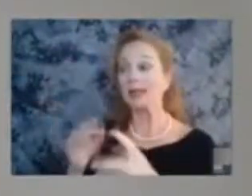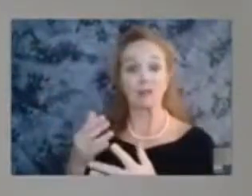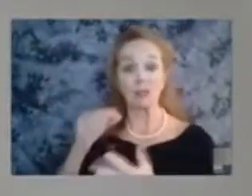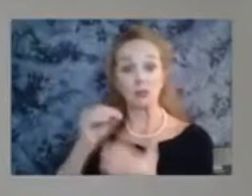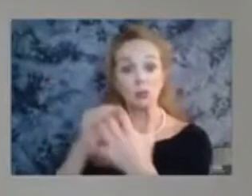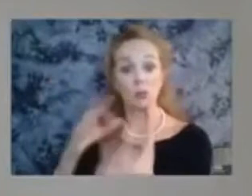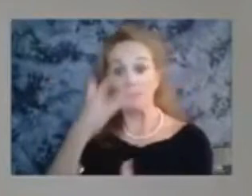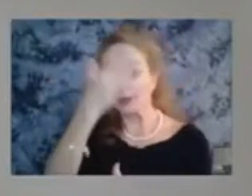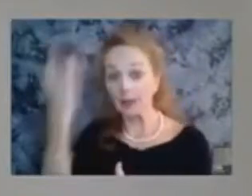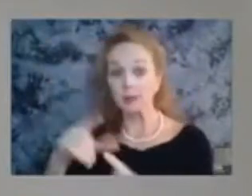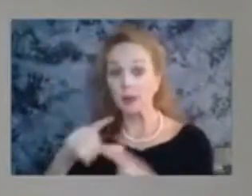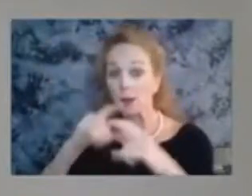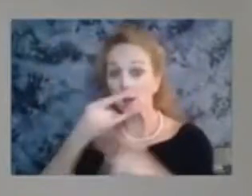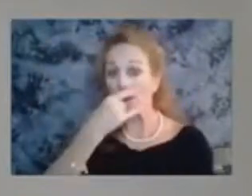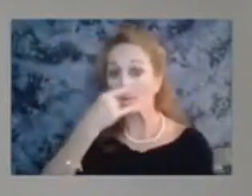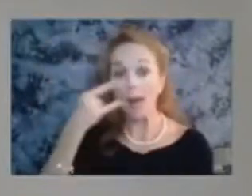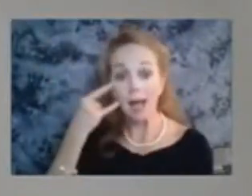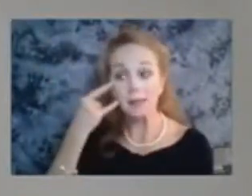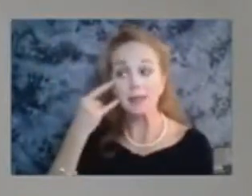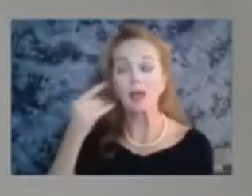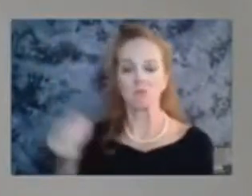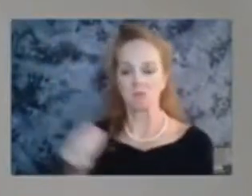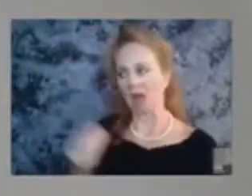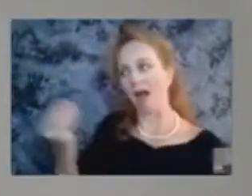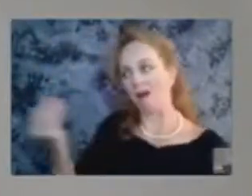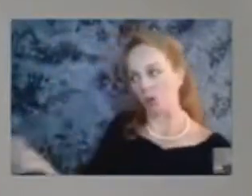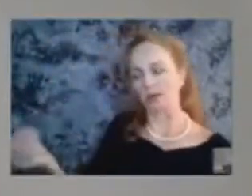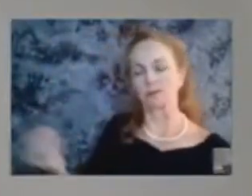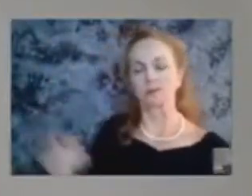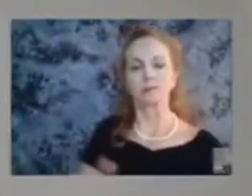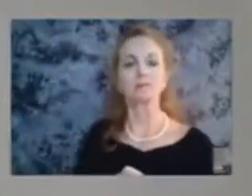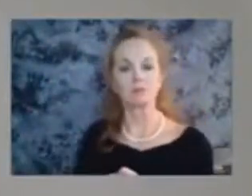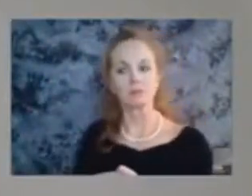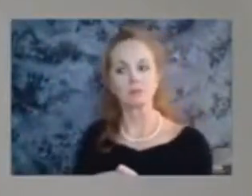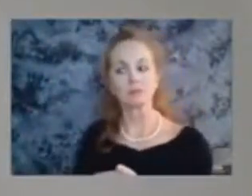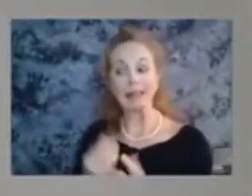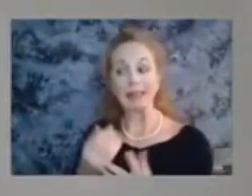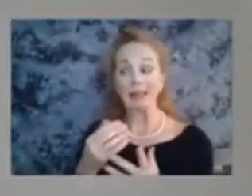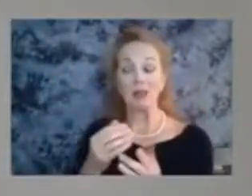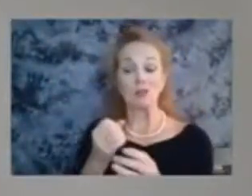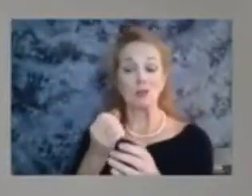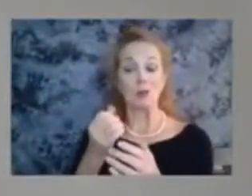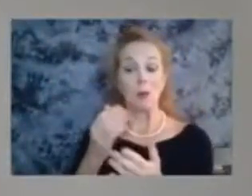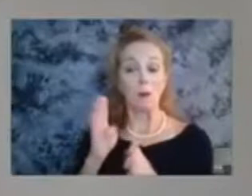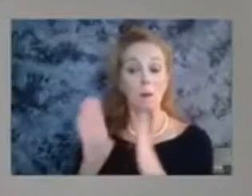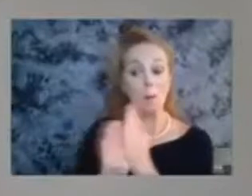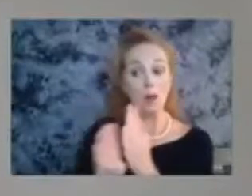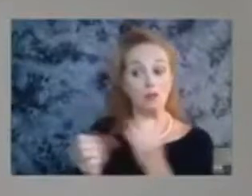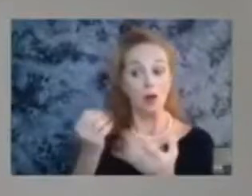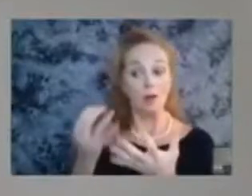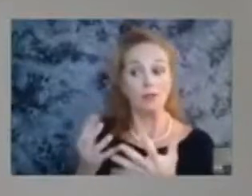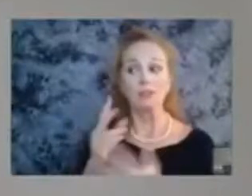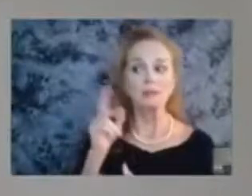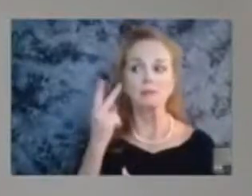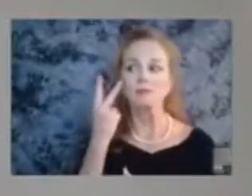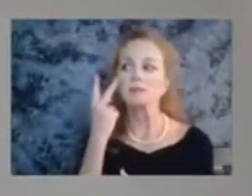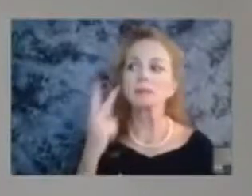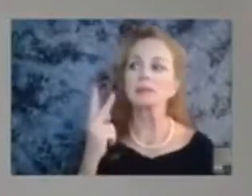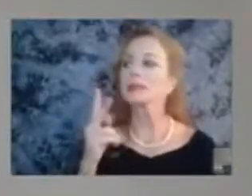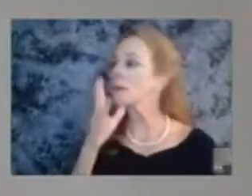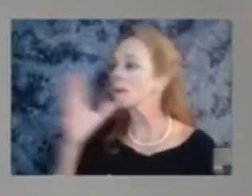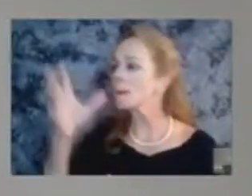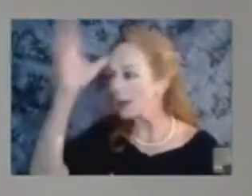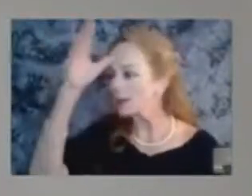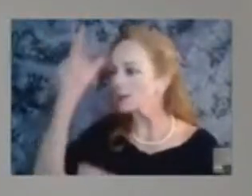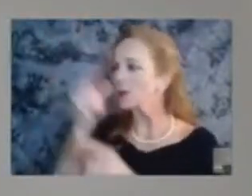just again for their protection as well as the bus driver. But the bus driver, if they can and do see a parent or guardian at the stop, they can go ahead and have that